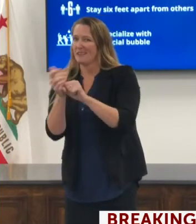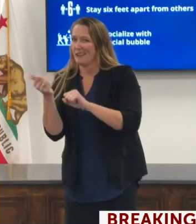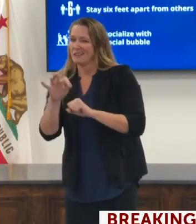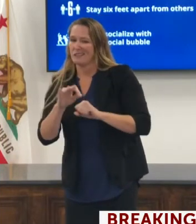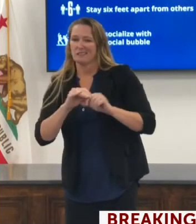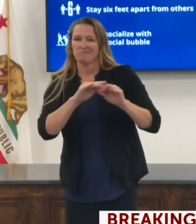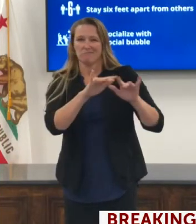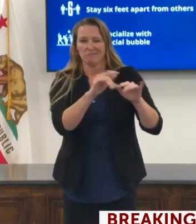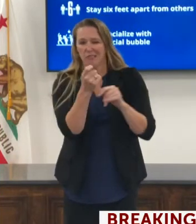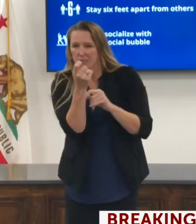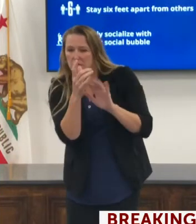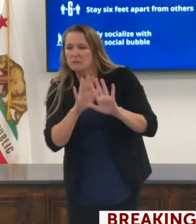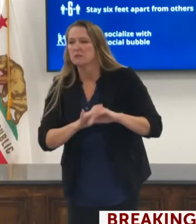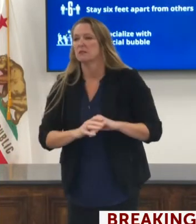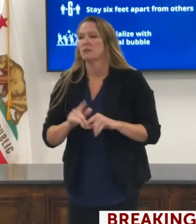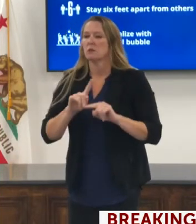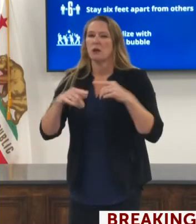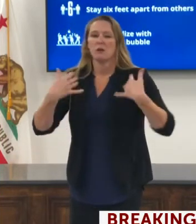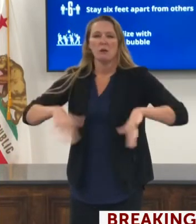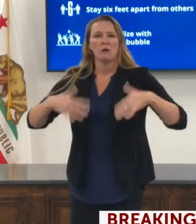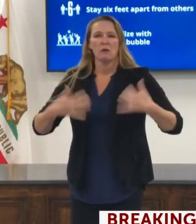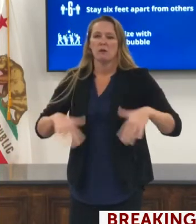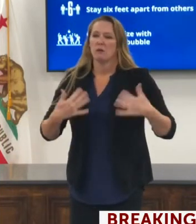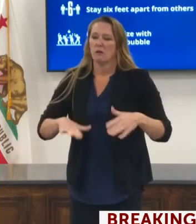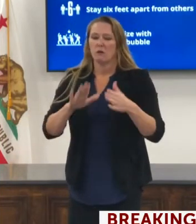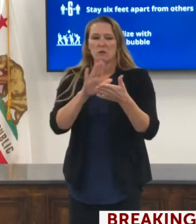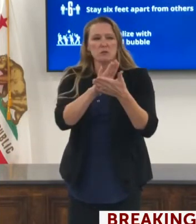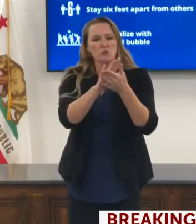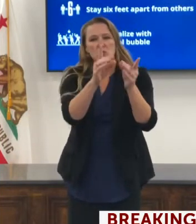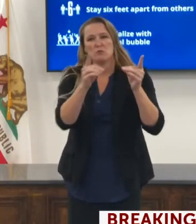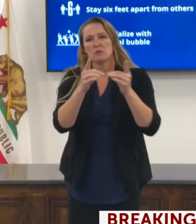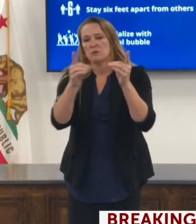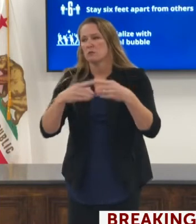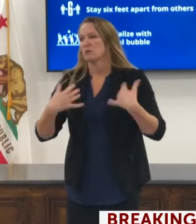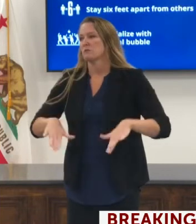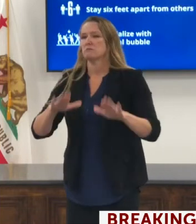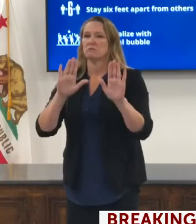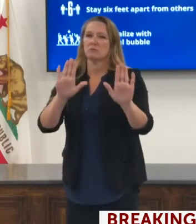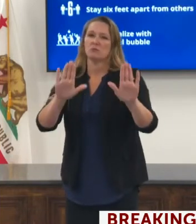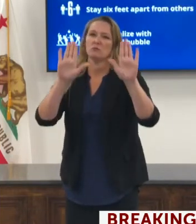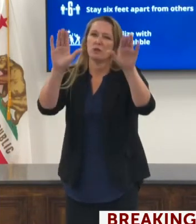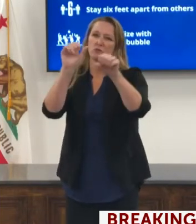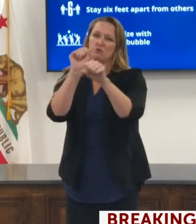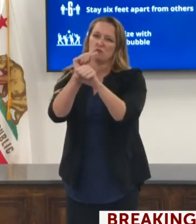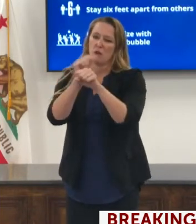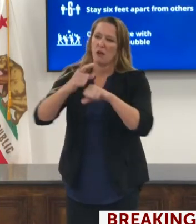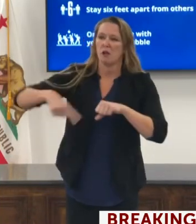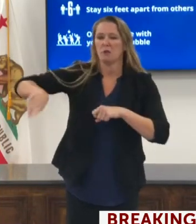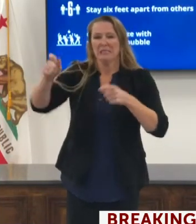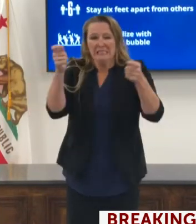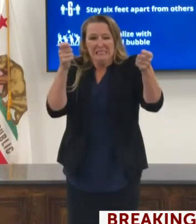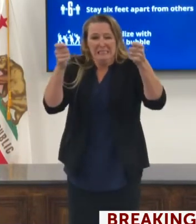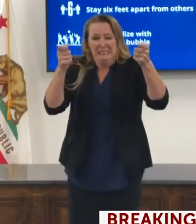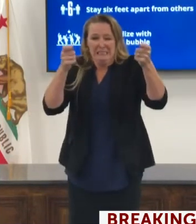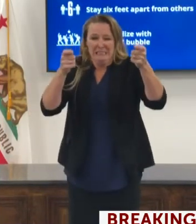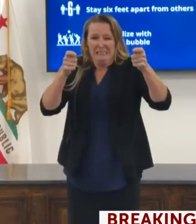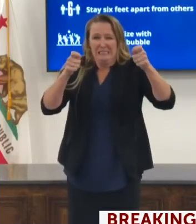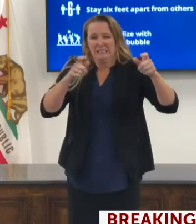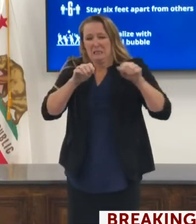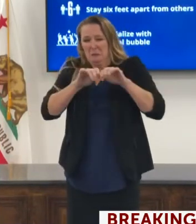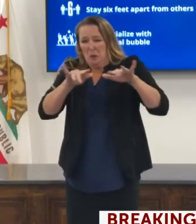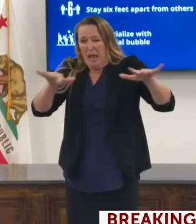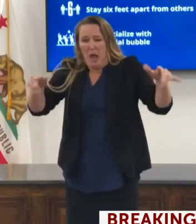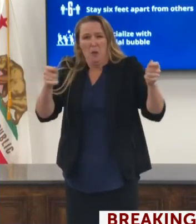for following the safety protocols and taking mitigation steps to prevent further exposure. In